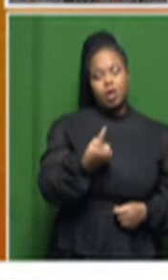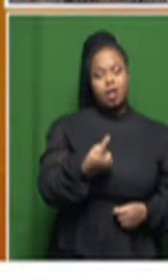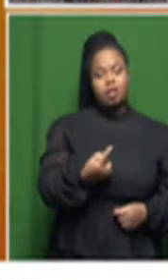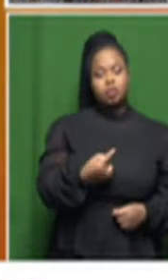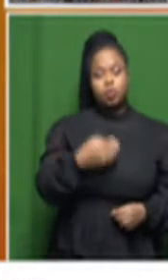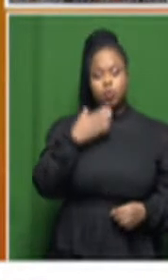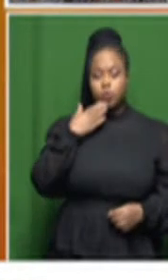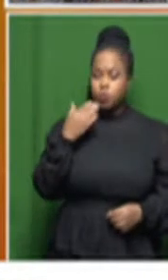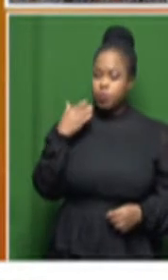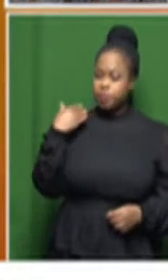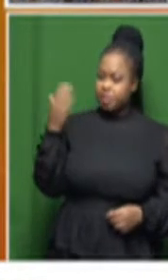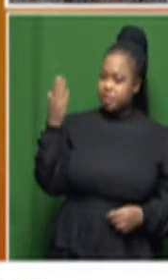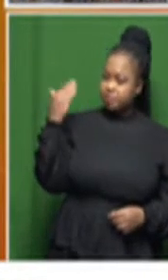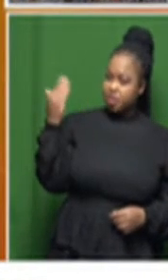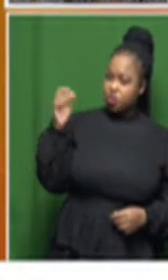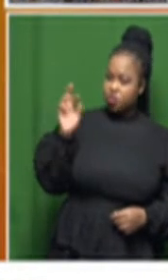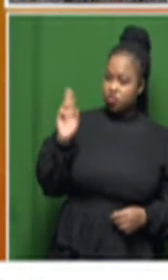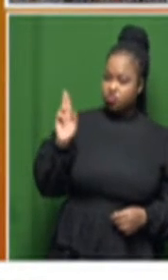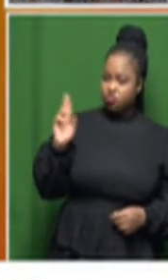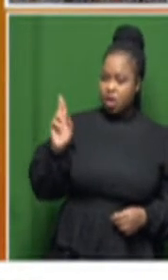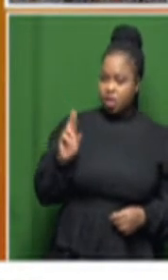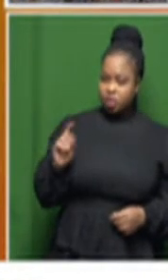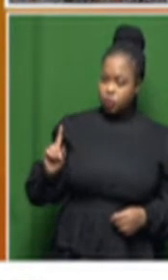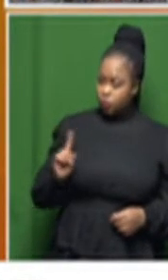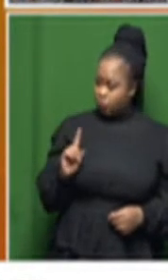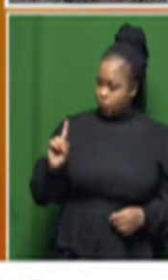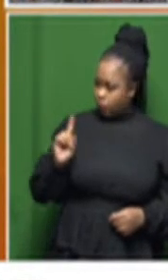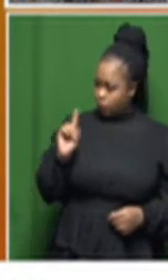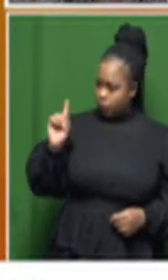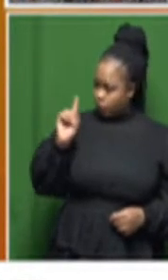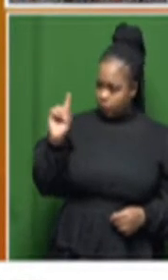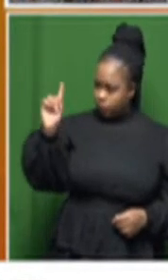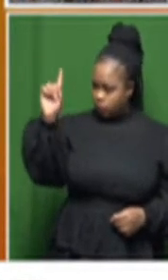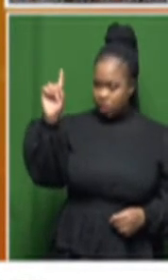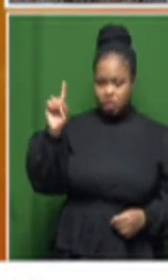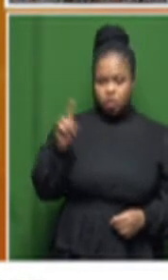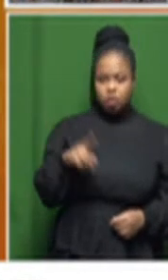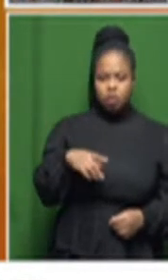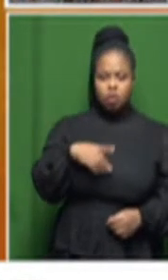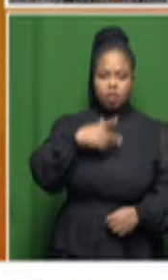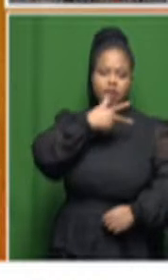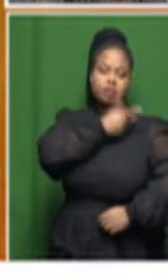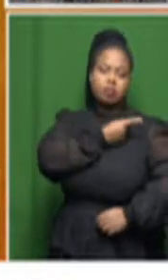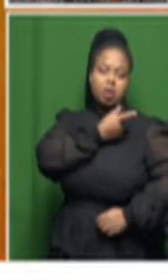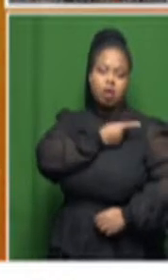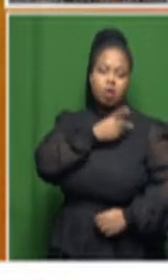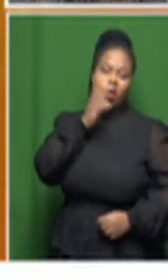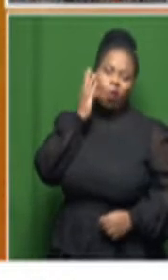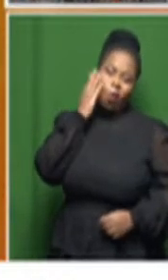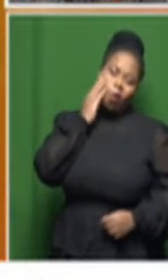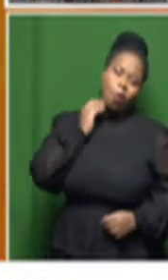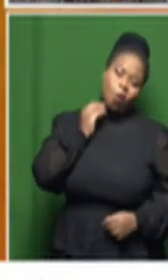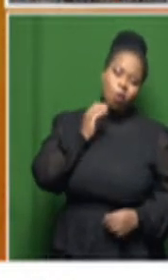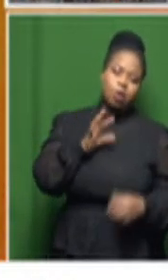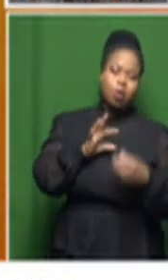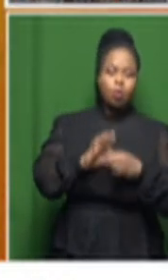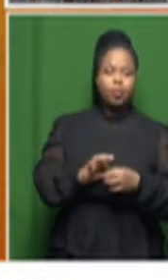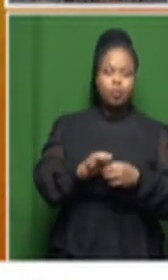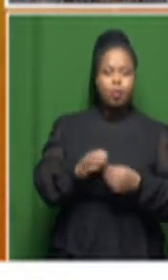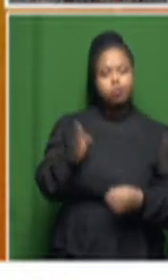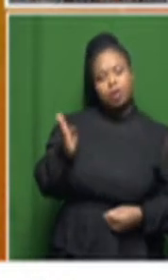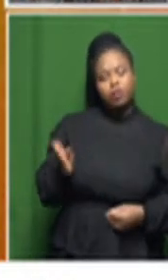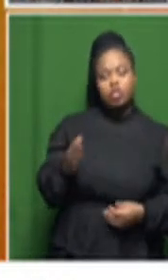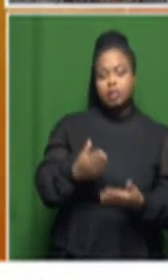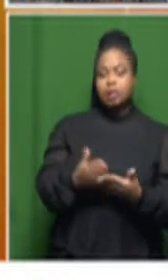extreme right going up the hill just to vaccinate the old lady at home, those with difficulty mobilizing. So